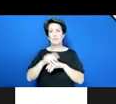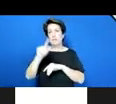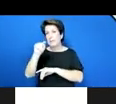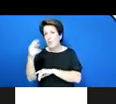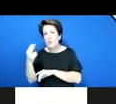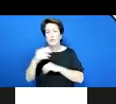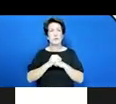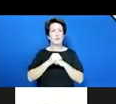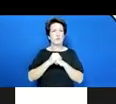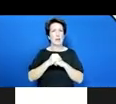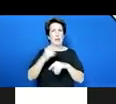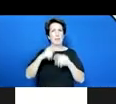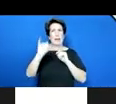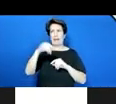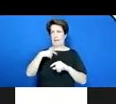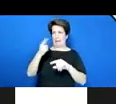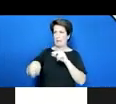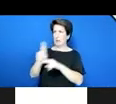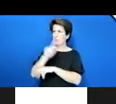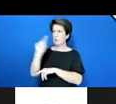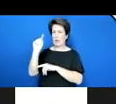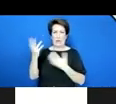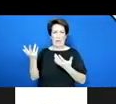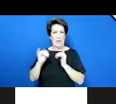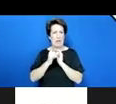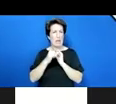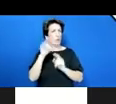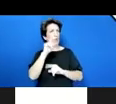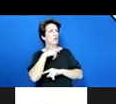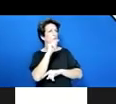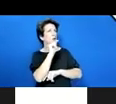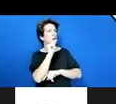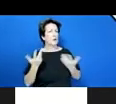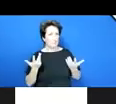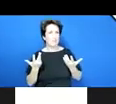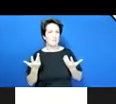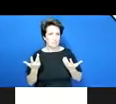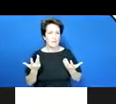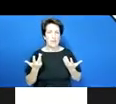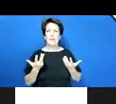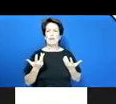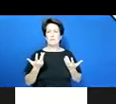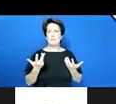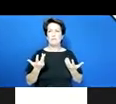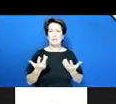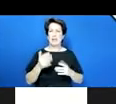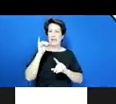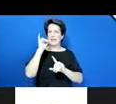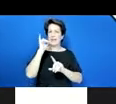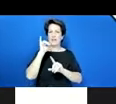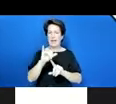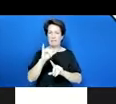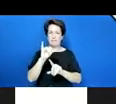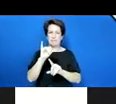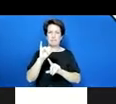and then not being granted access to that washroom due to the application of the policy. That is a misapplication of the